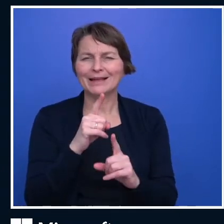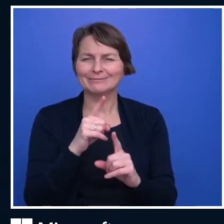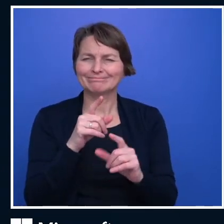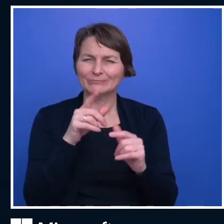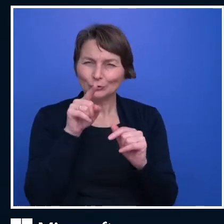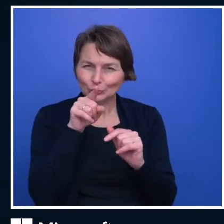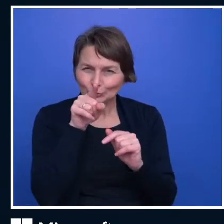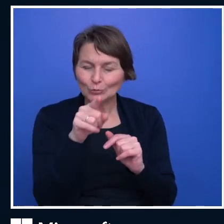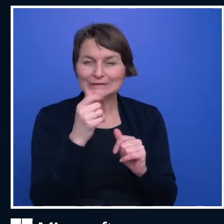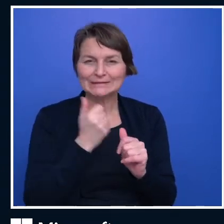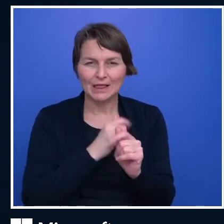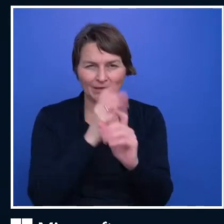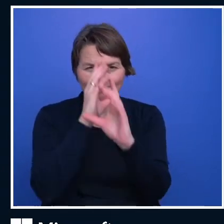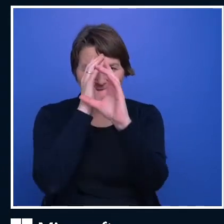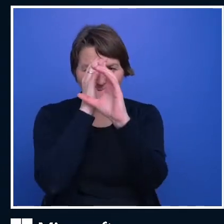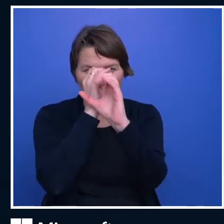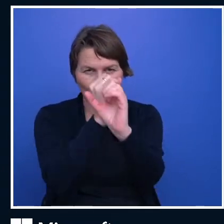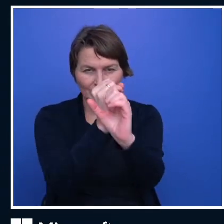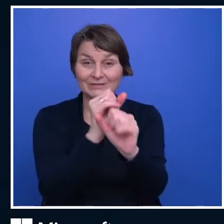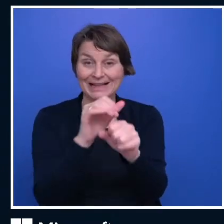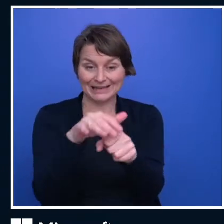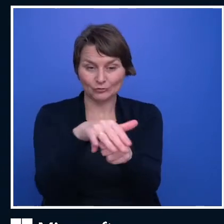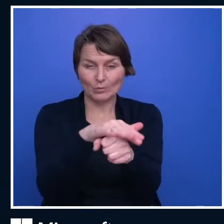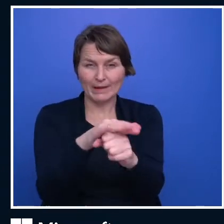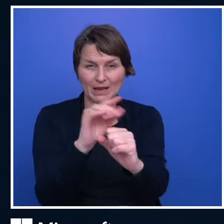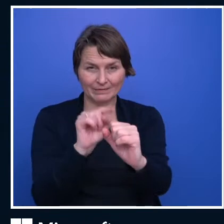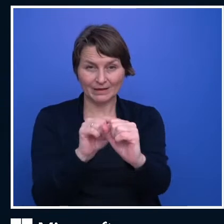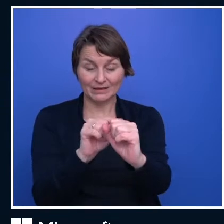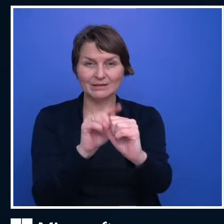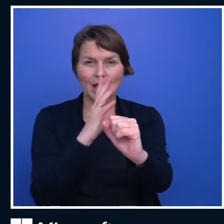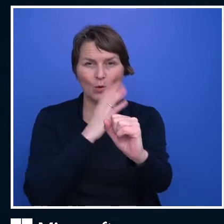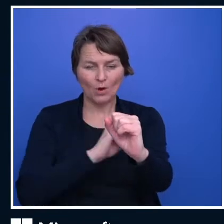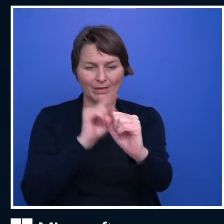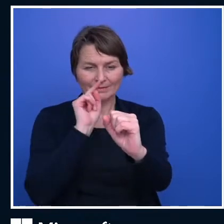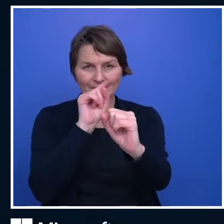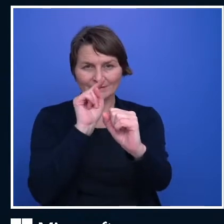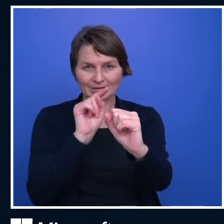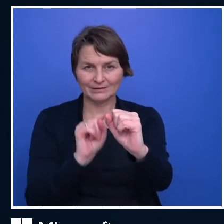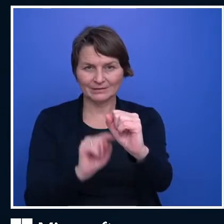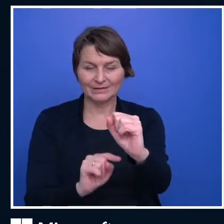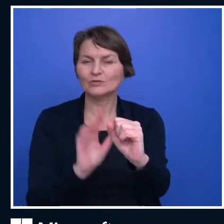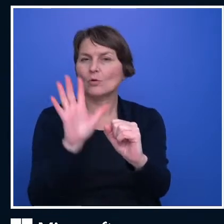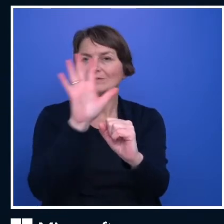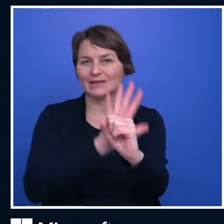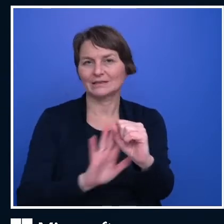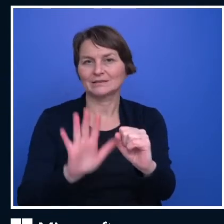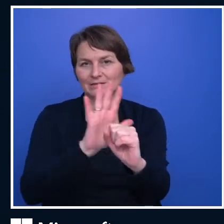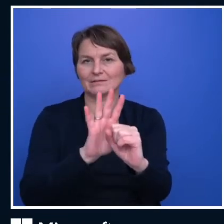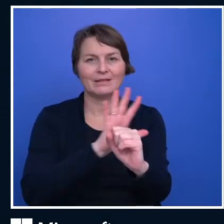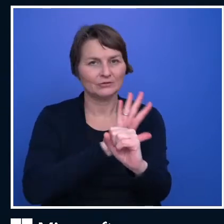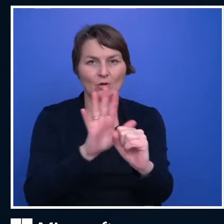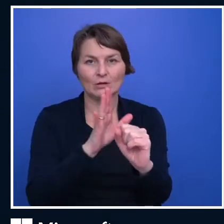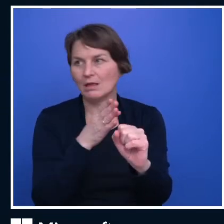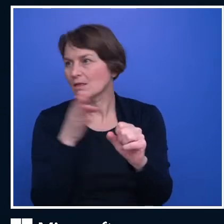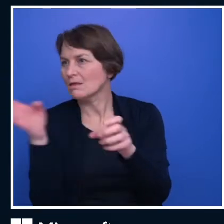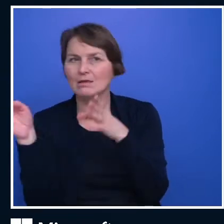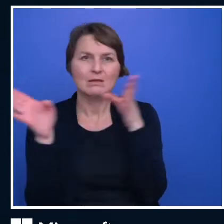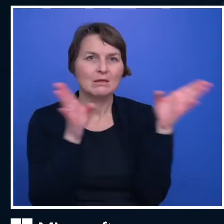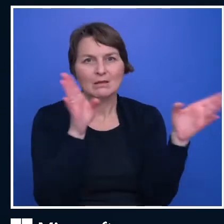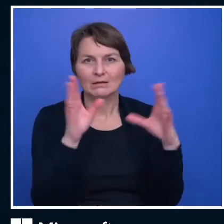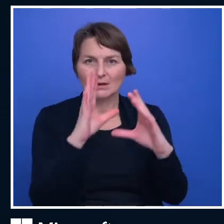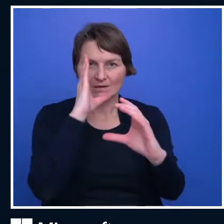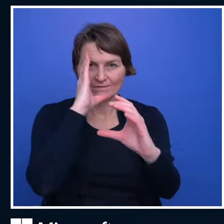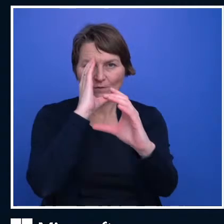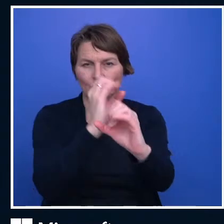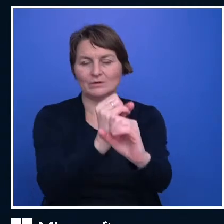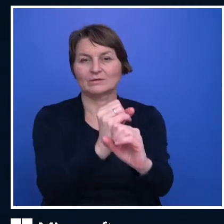I am working on this domain and I want to get knowledge on these things only as of now. So try to focus and do not be in that thinking that, oh my God,